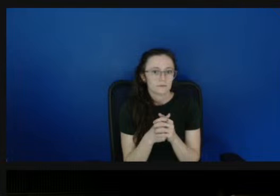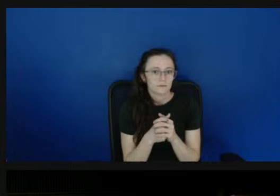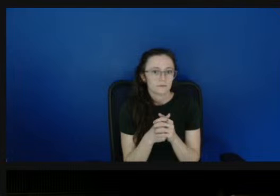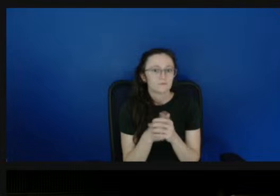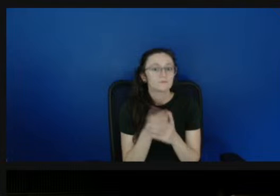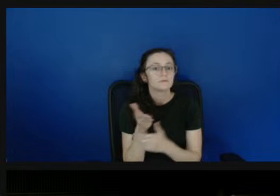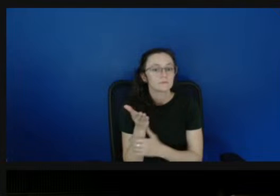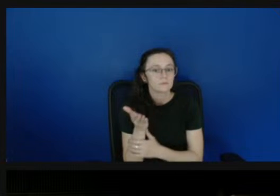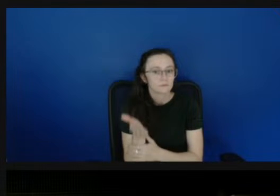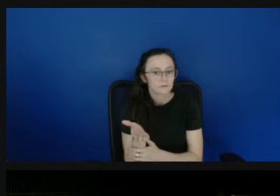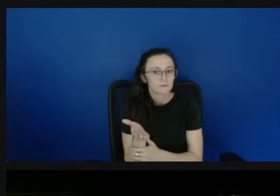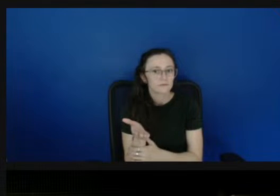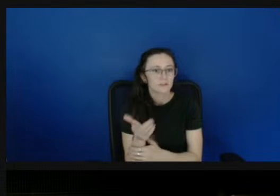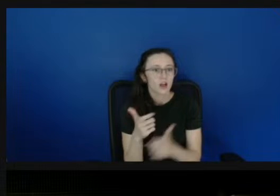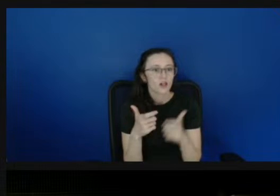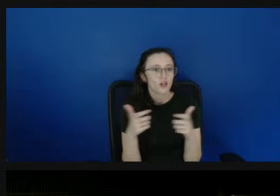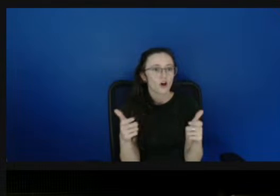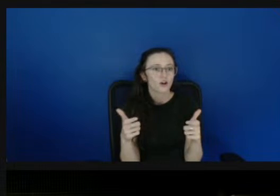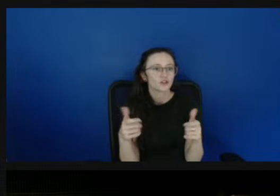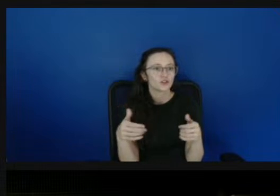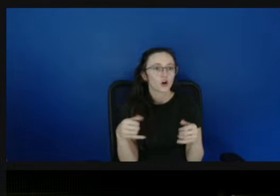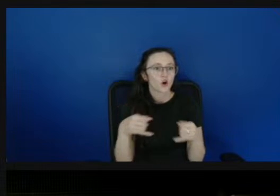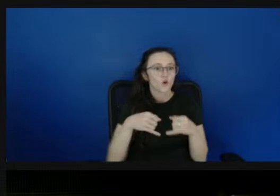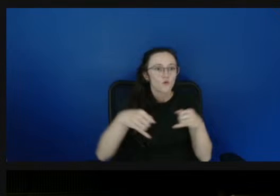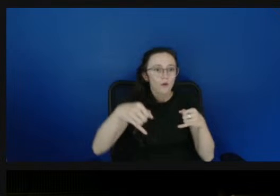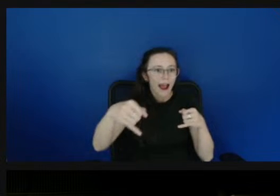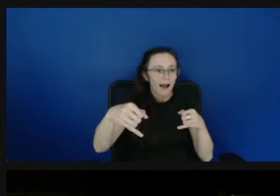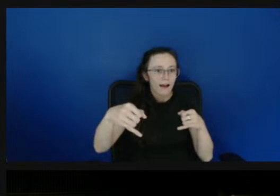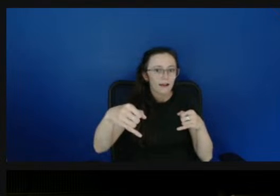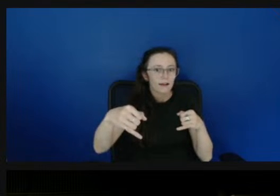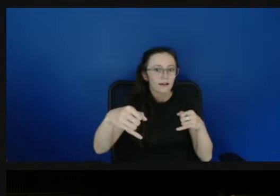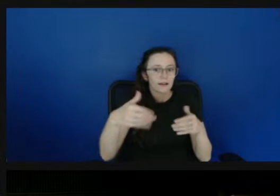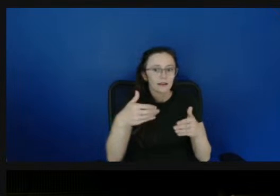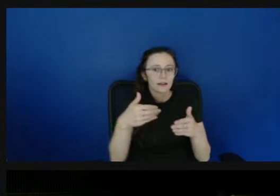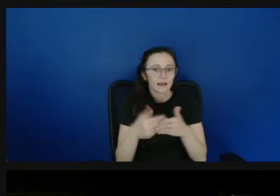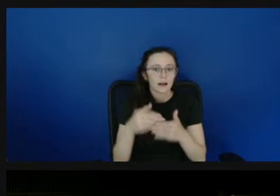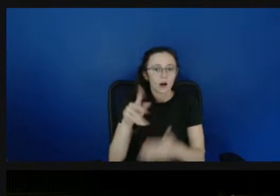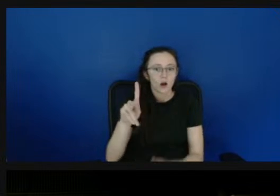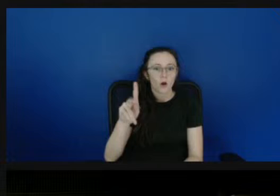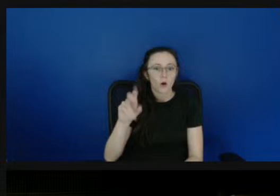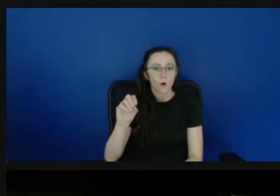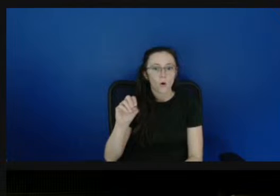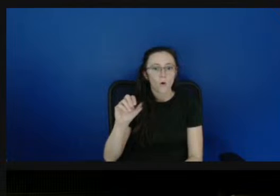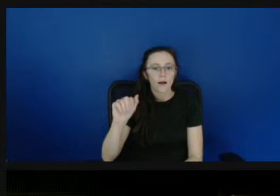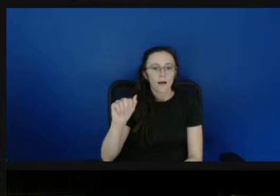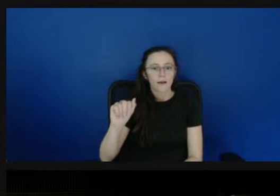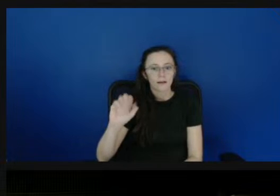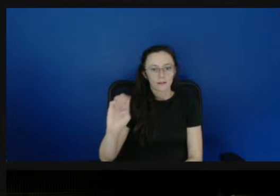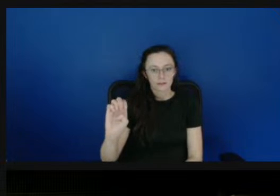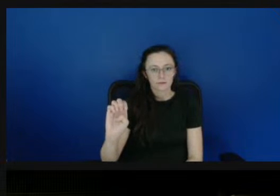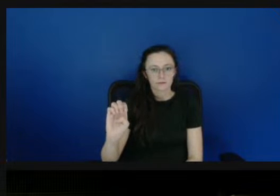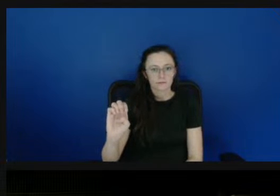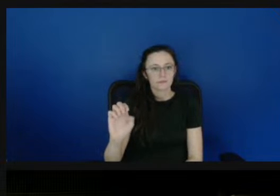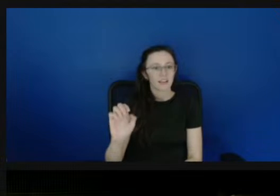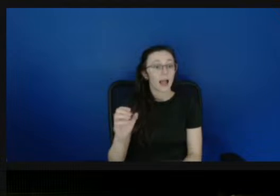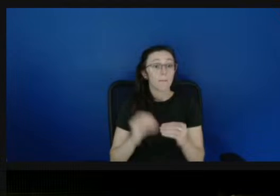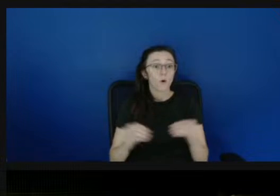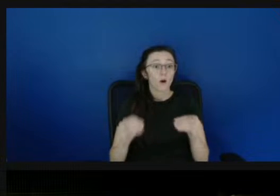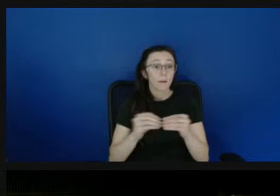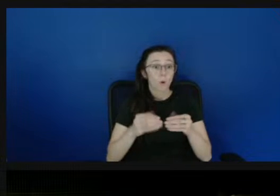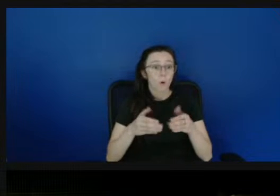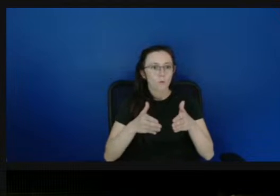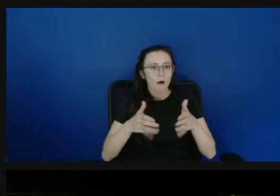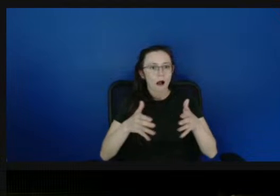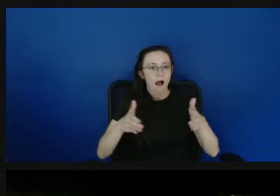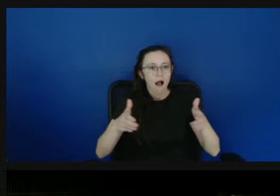Here is a large crack near Kauai that widened over a week. So this was a continuous road at the start. And you